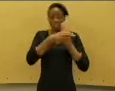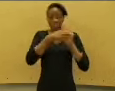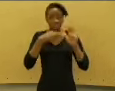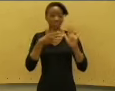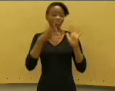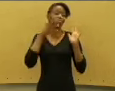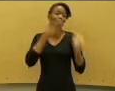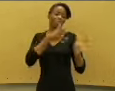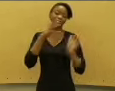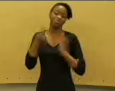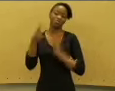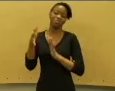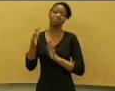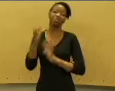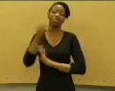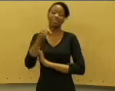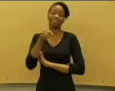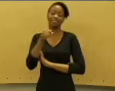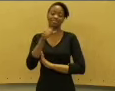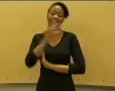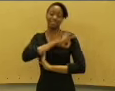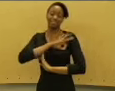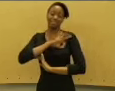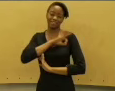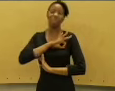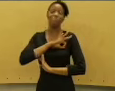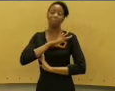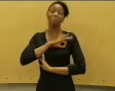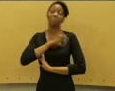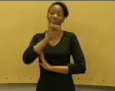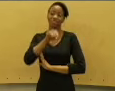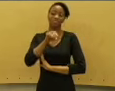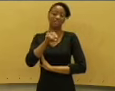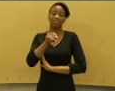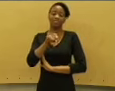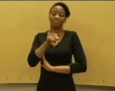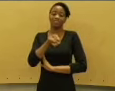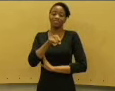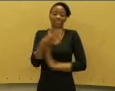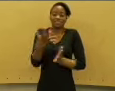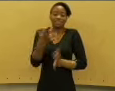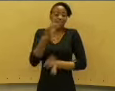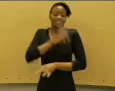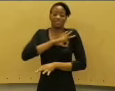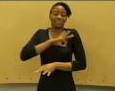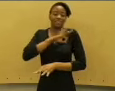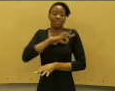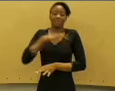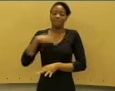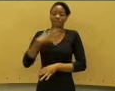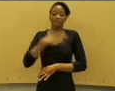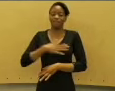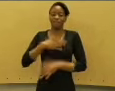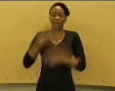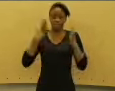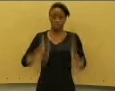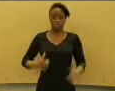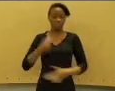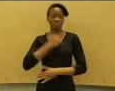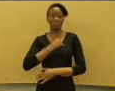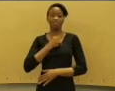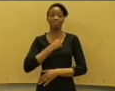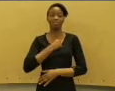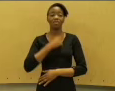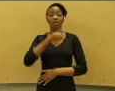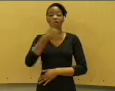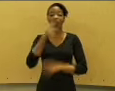as women are things that are given to us. The shame that I felt about my body, it came from other